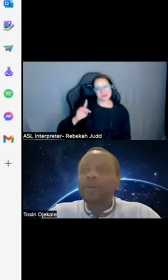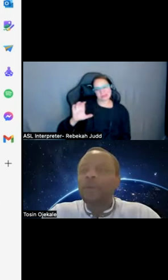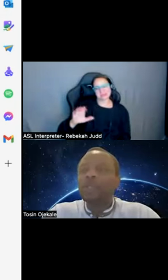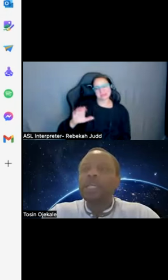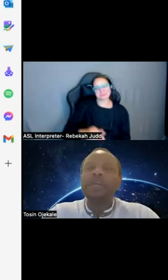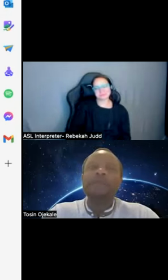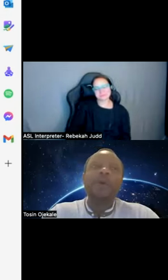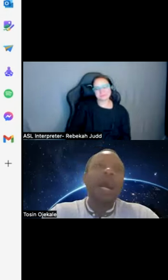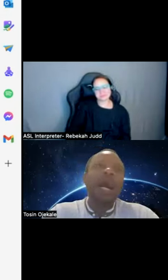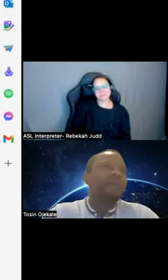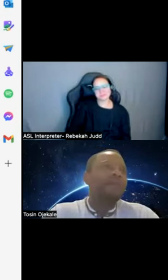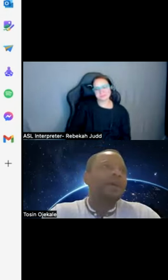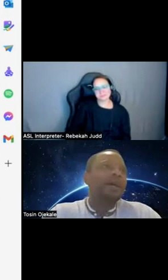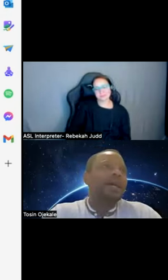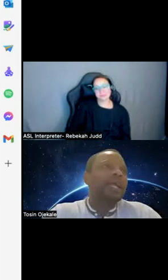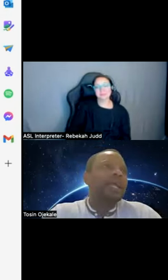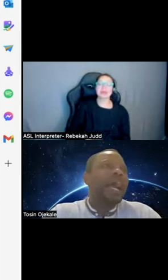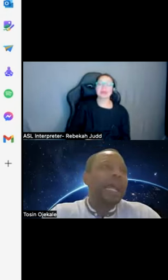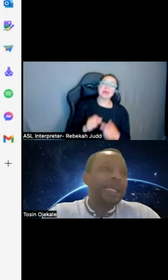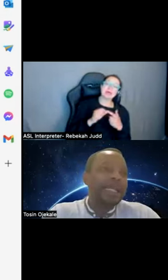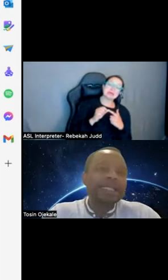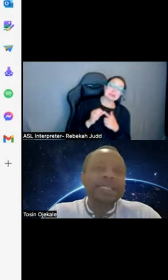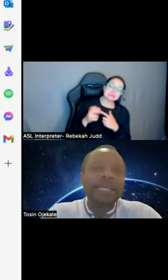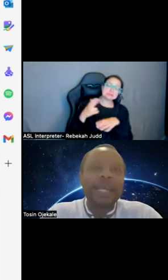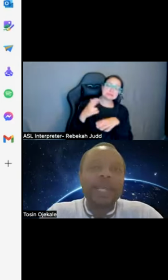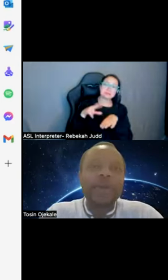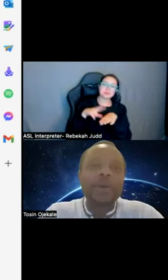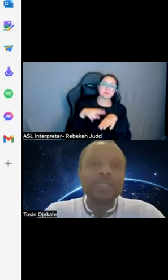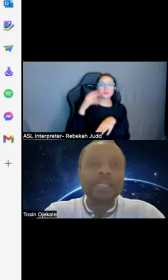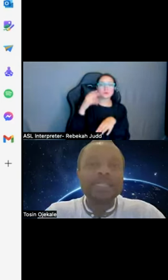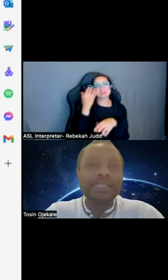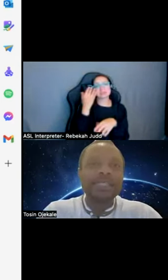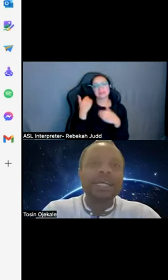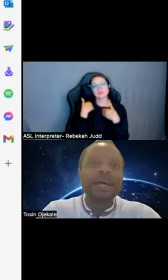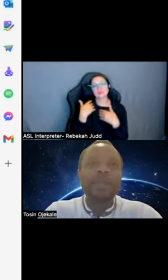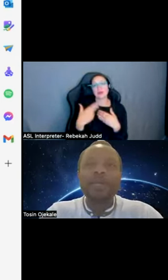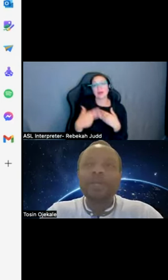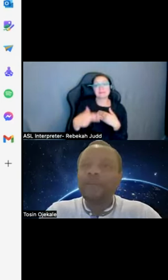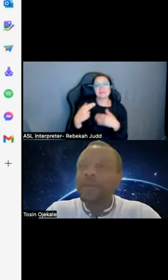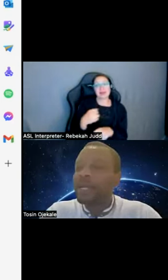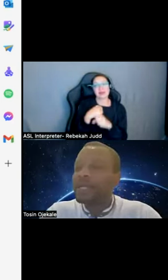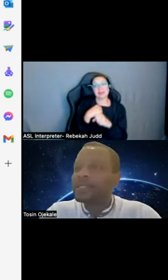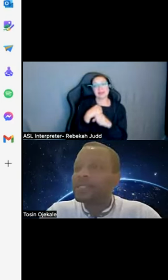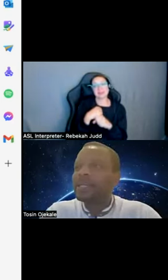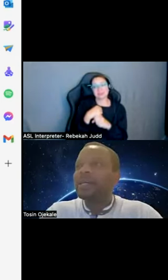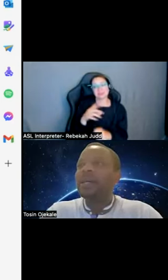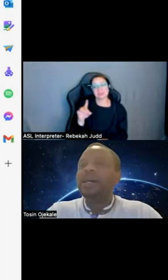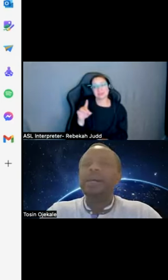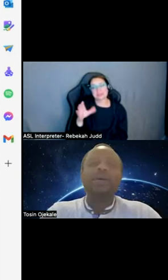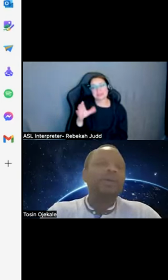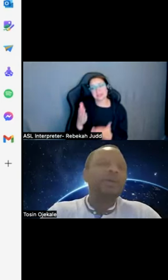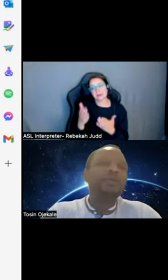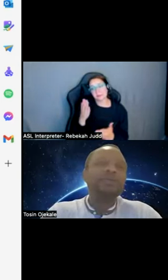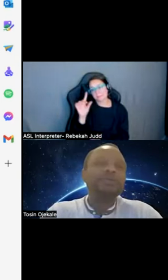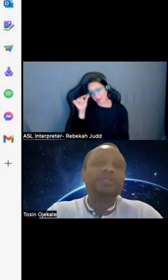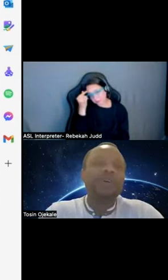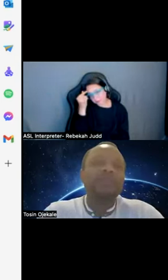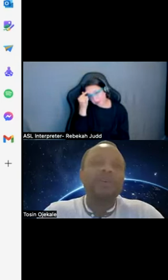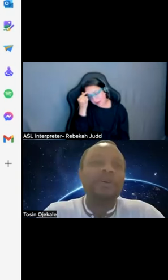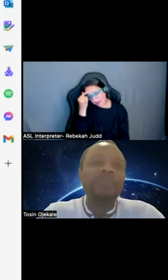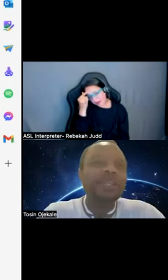Except, of course, if you have a highly secure data center, maybe government, or